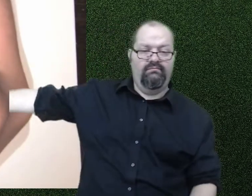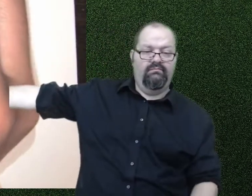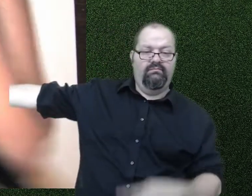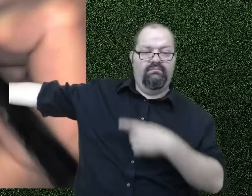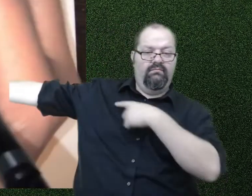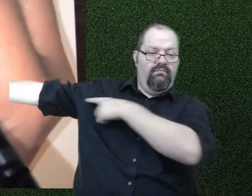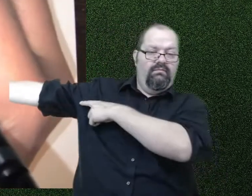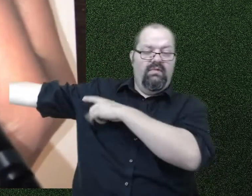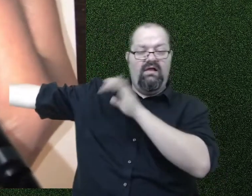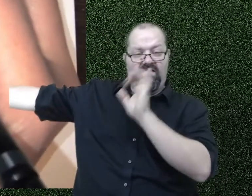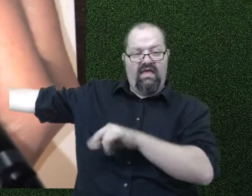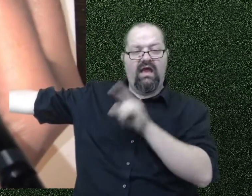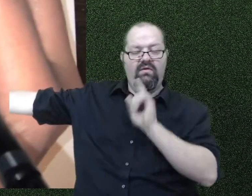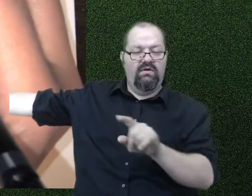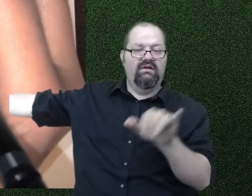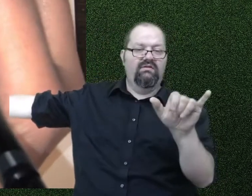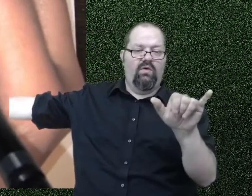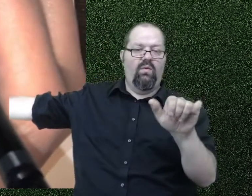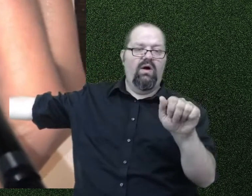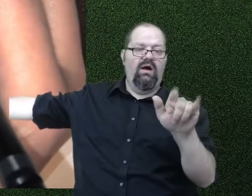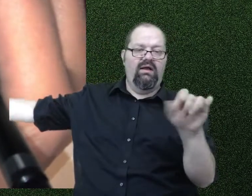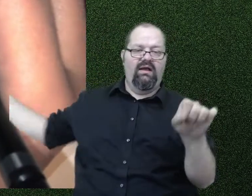left.